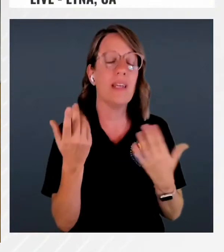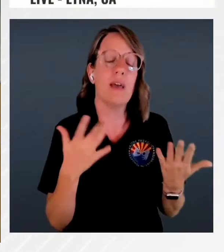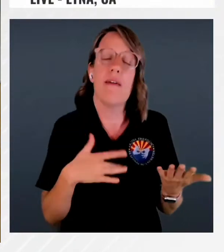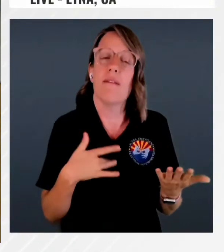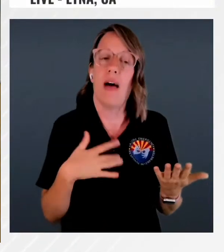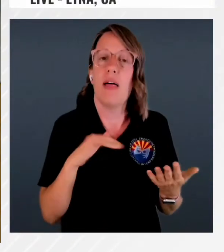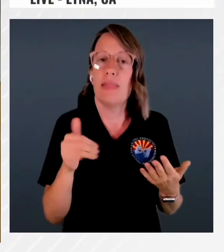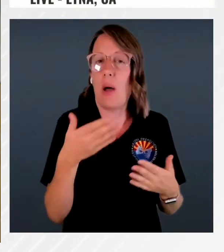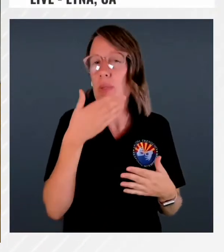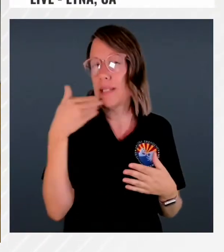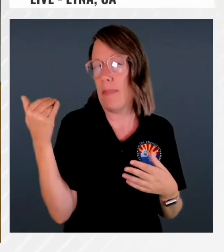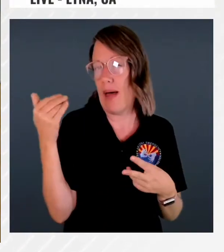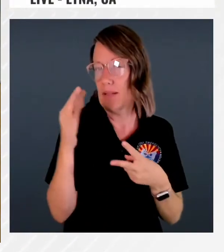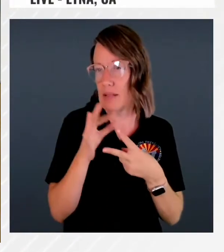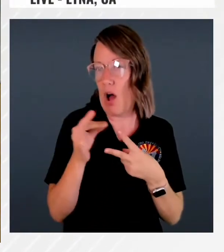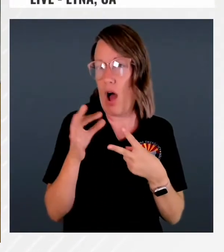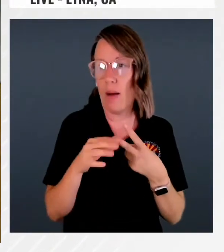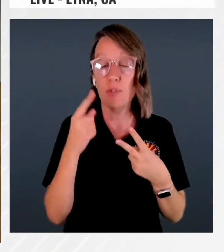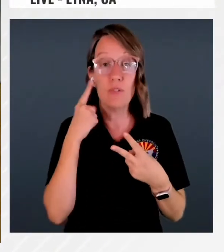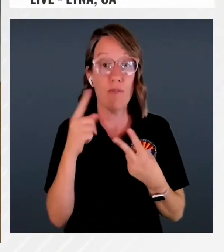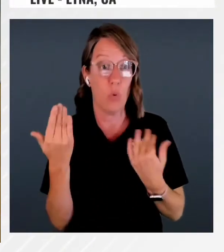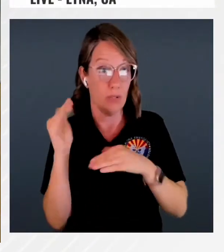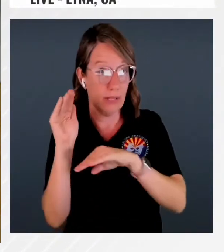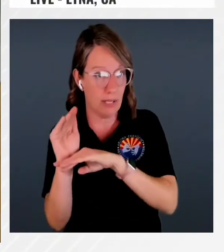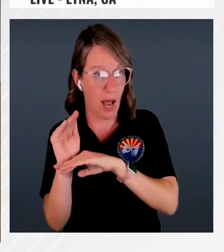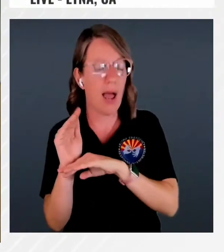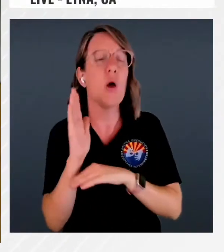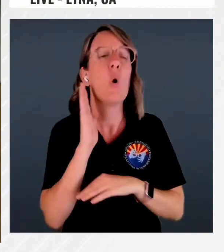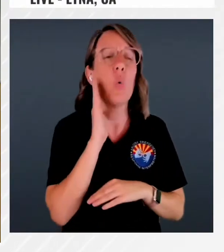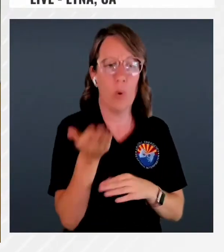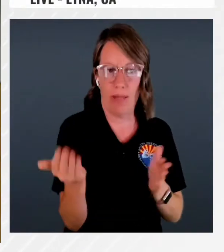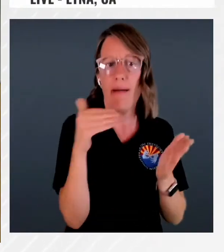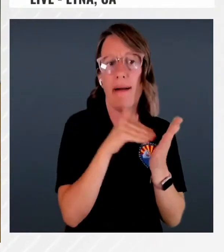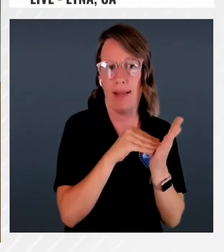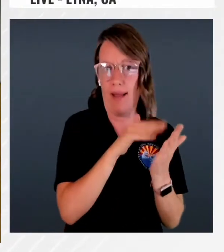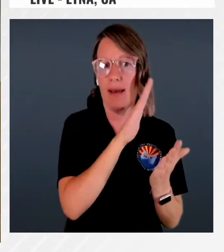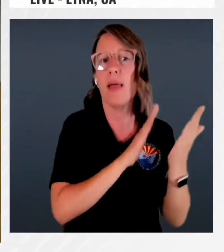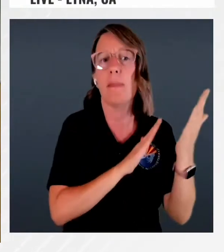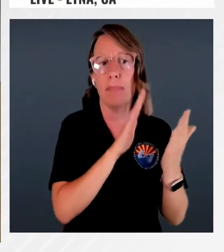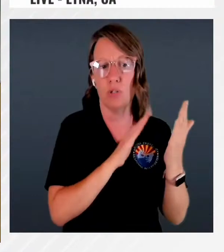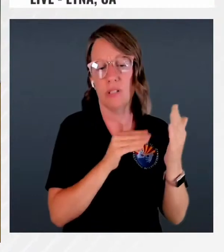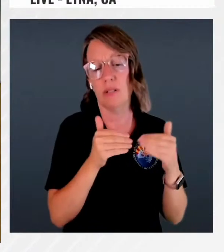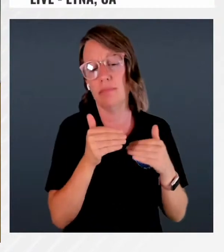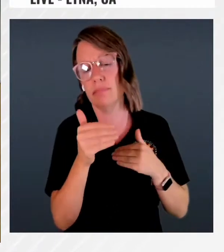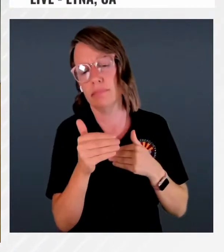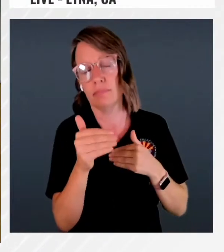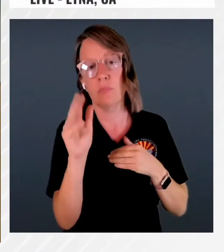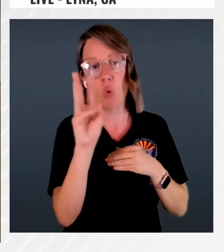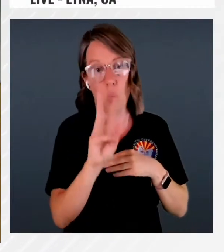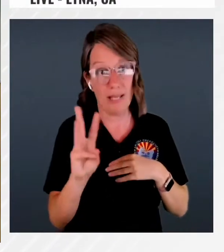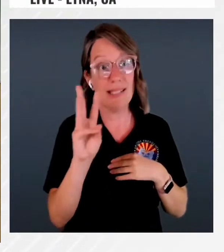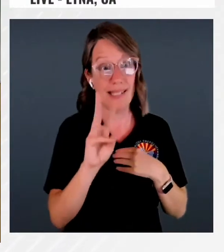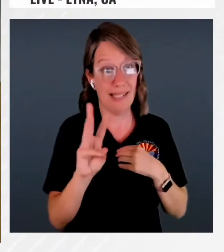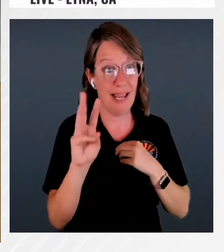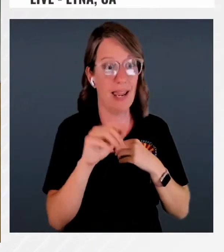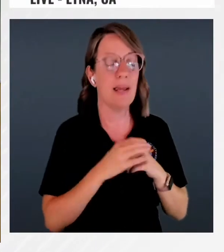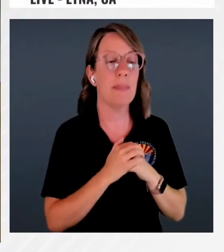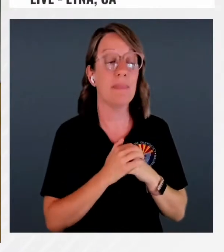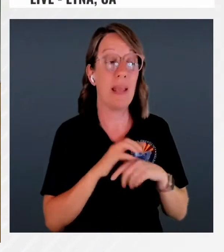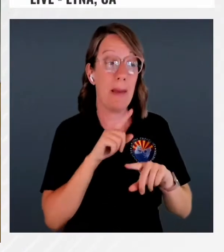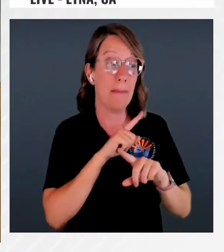back into being in person here on Wednesday and continue that approach. But with the rains, and we